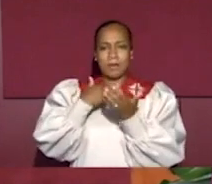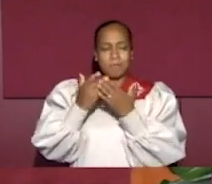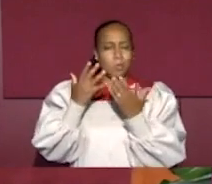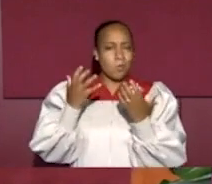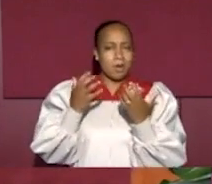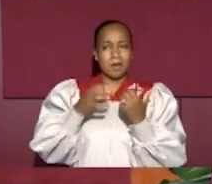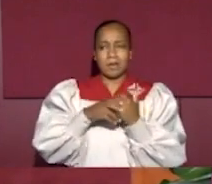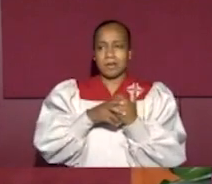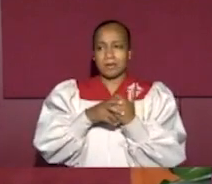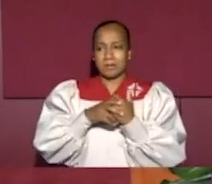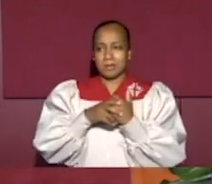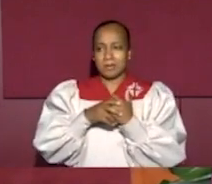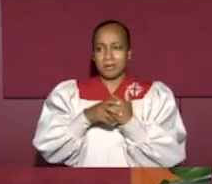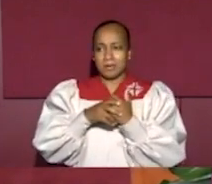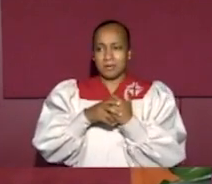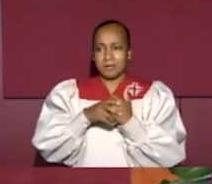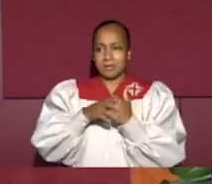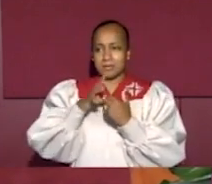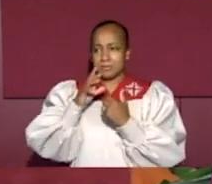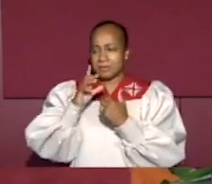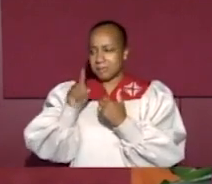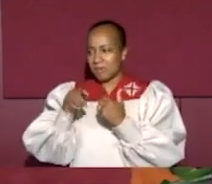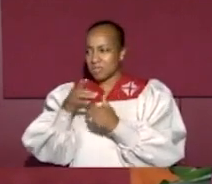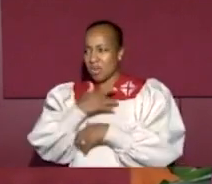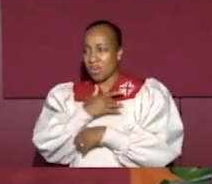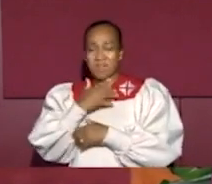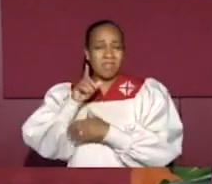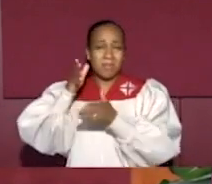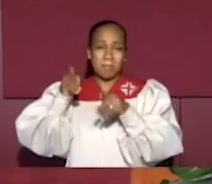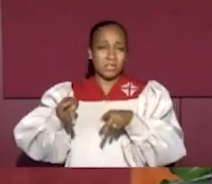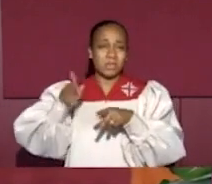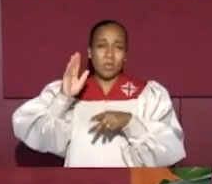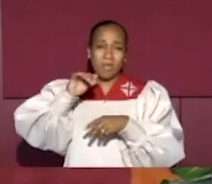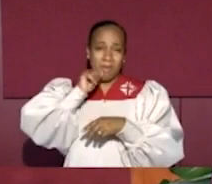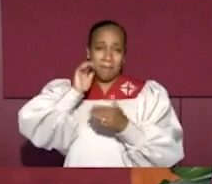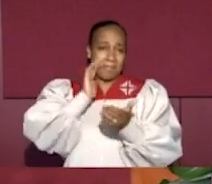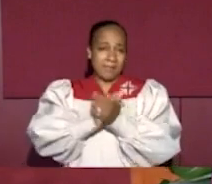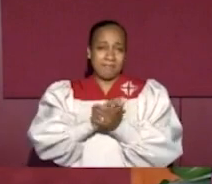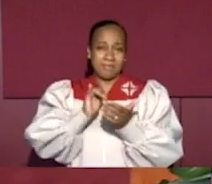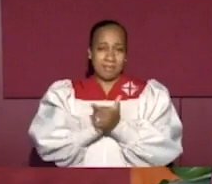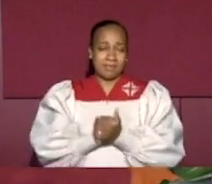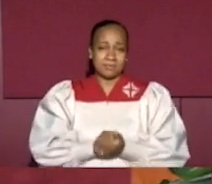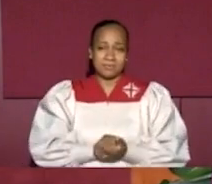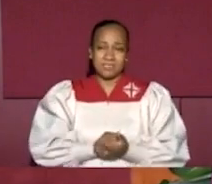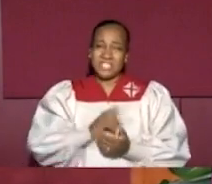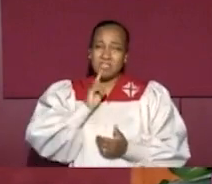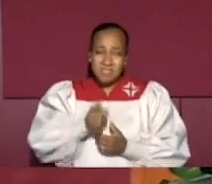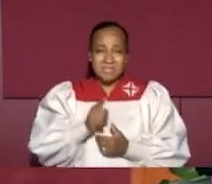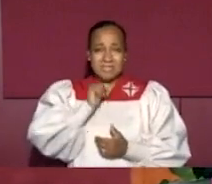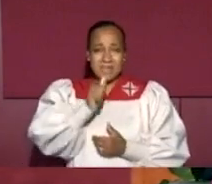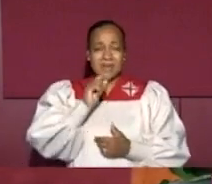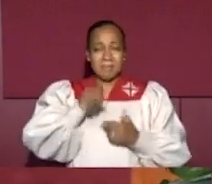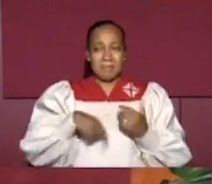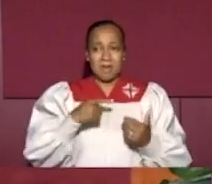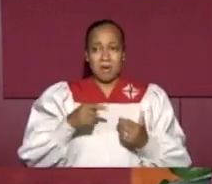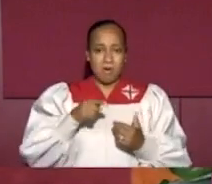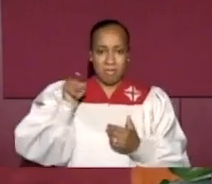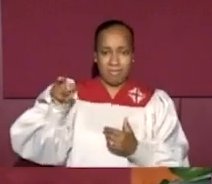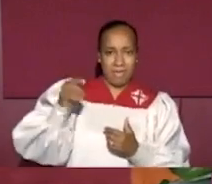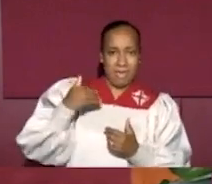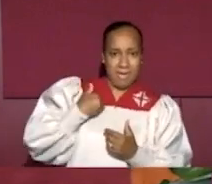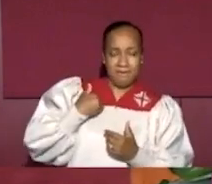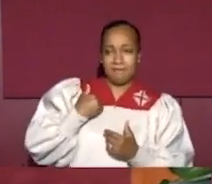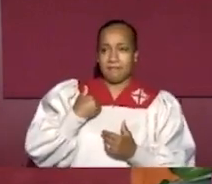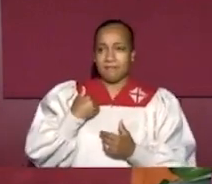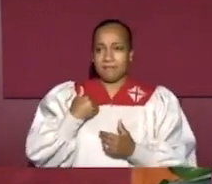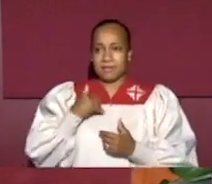you want to say is about your heart, the person's not going to believe it. So it's really not about, you know, well,